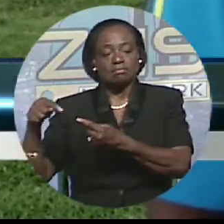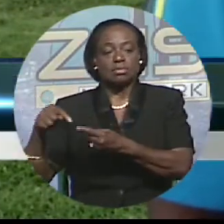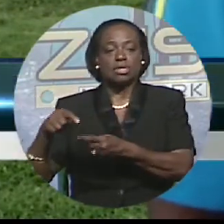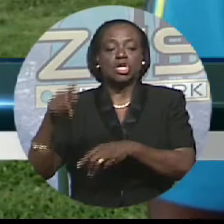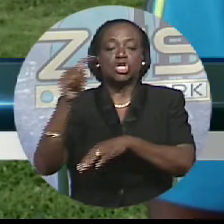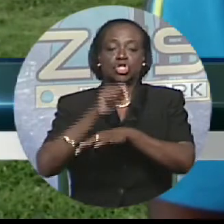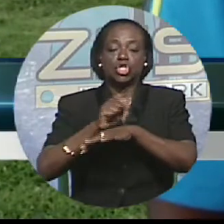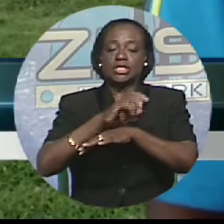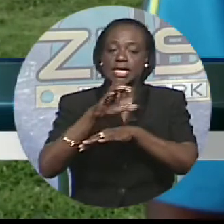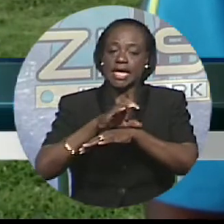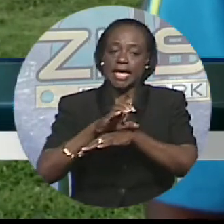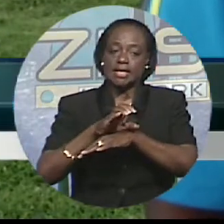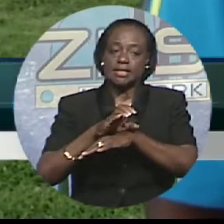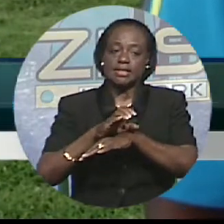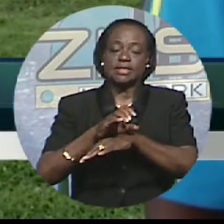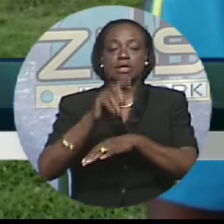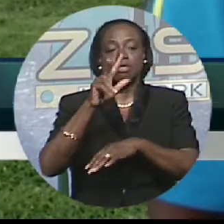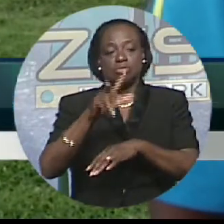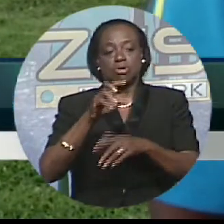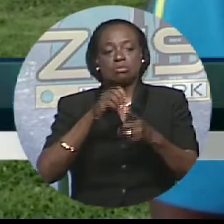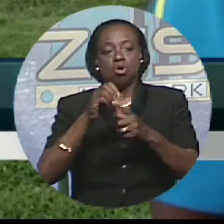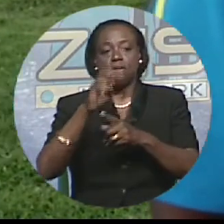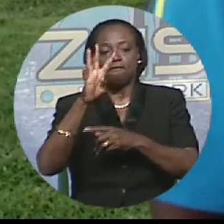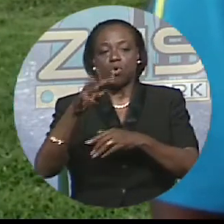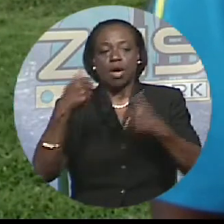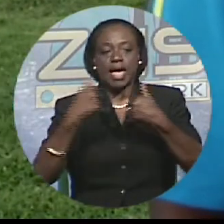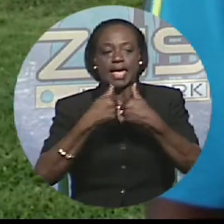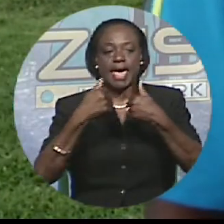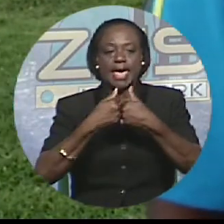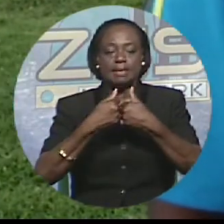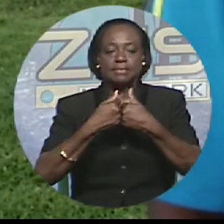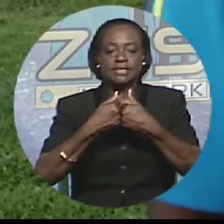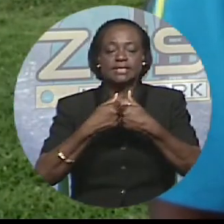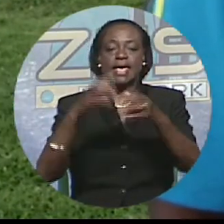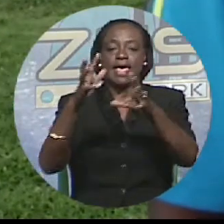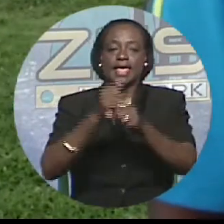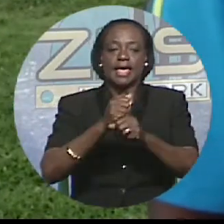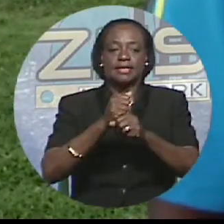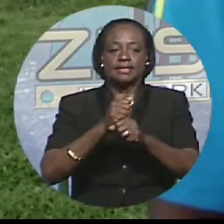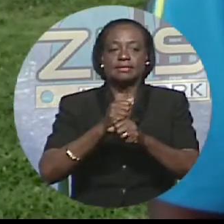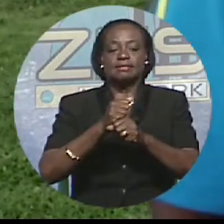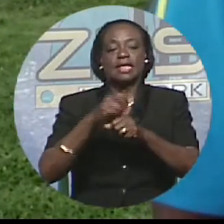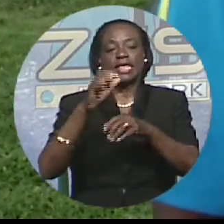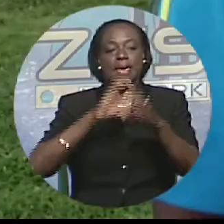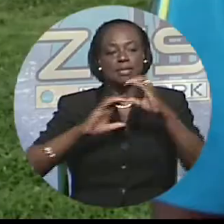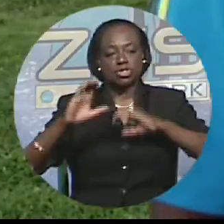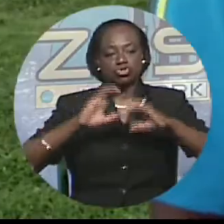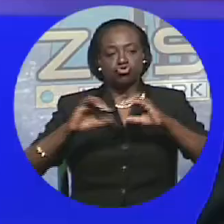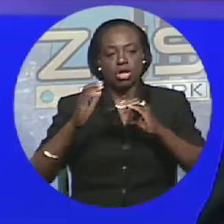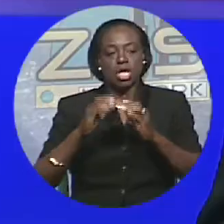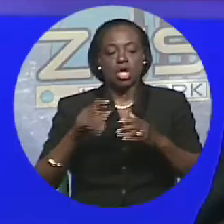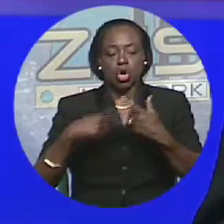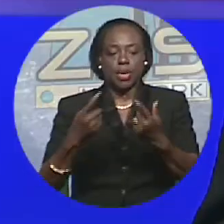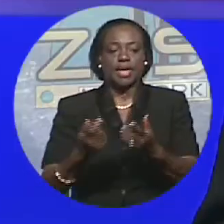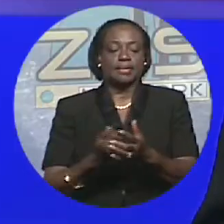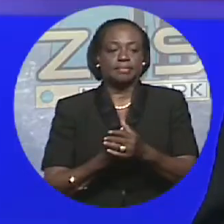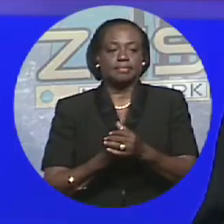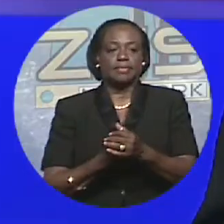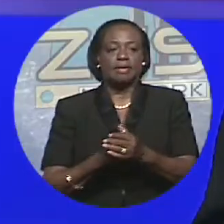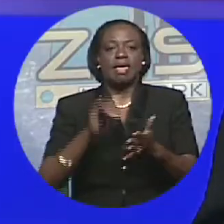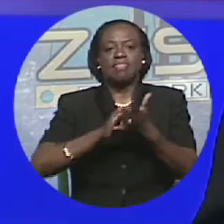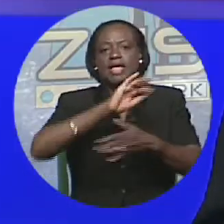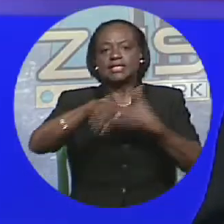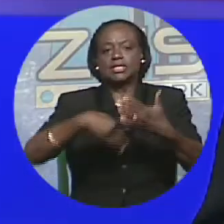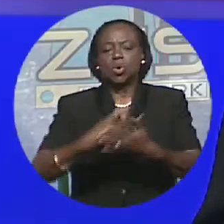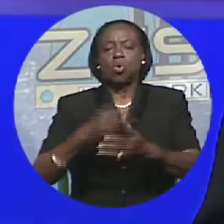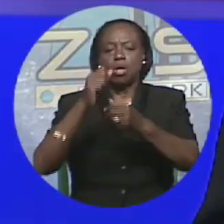will definitely get the chemistry going, and then we will see exactly what things we define to me for the tournament in July. And that will